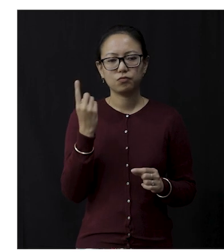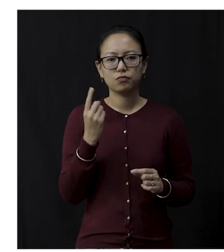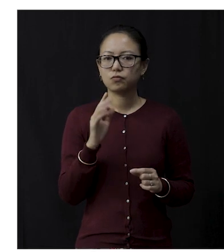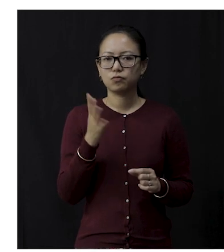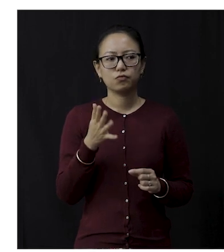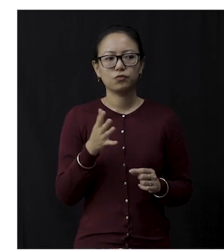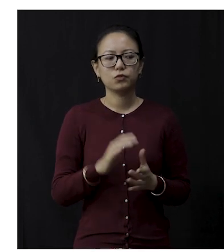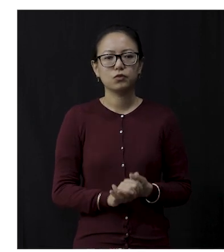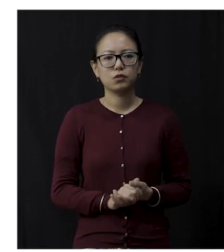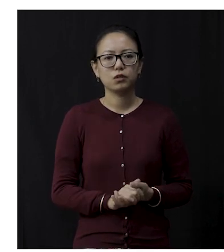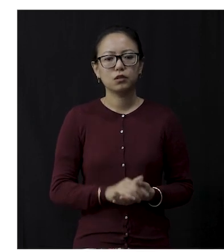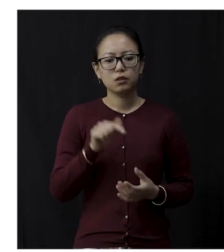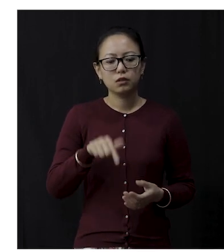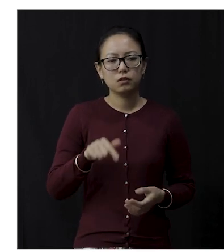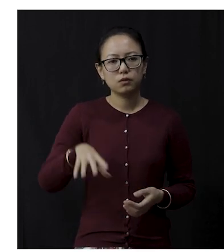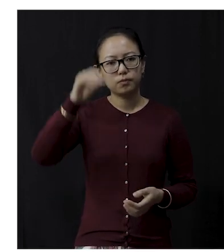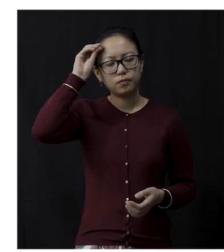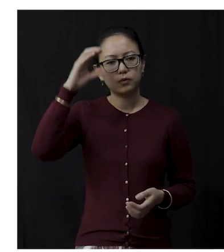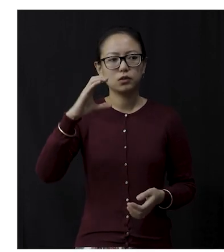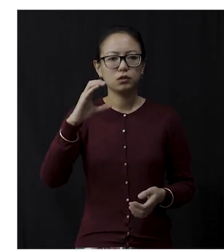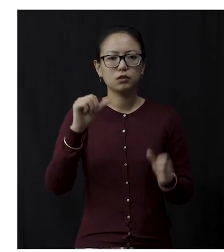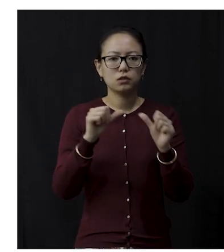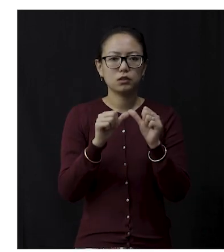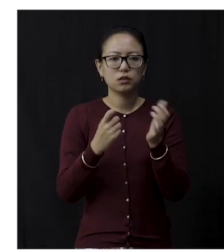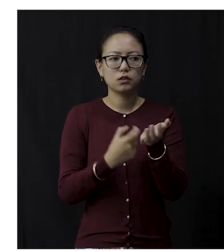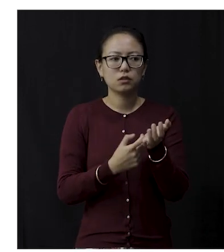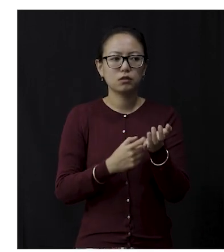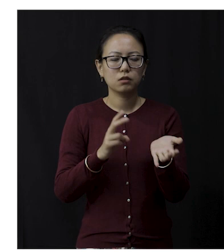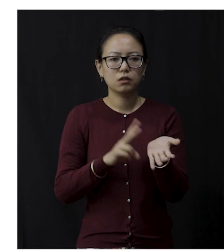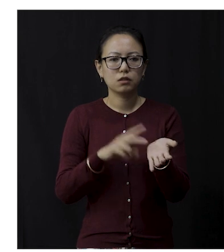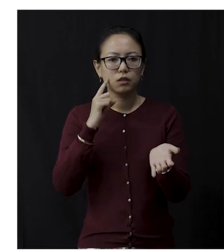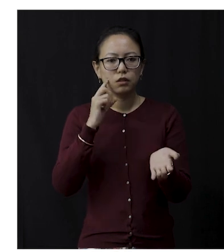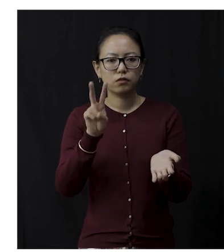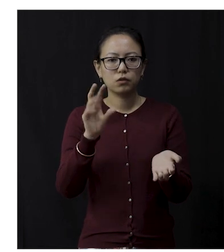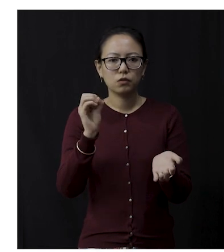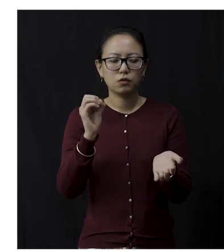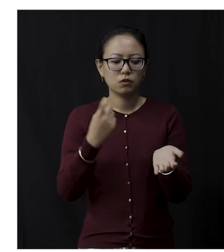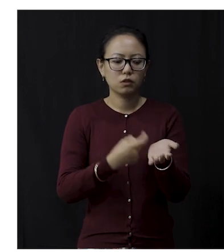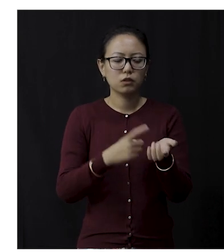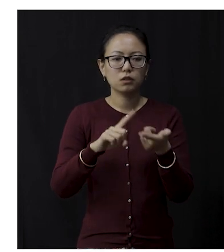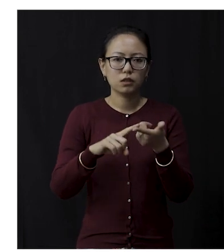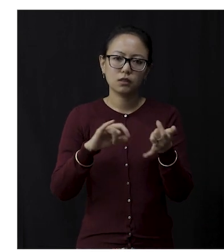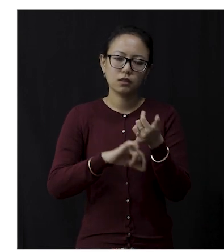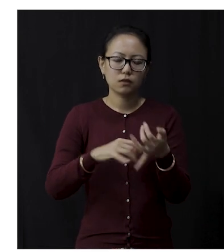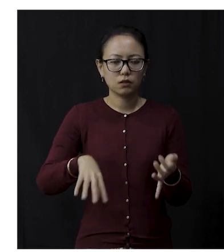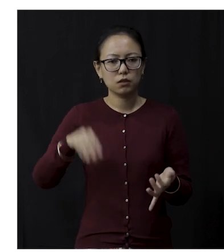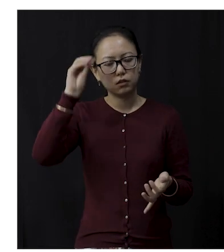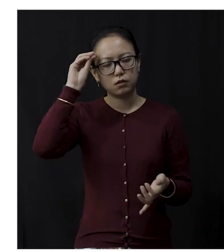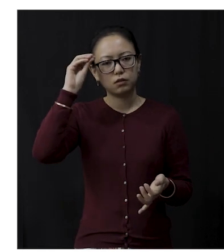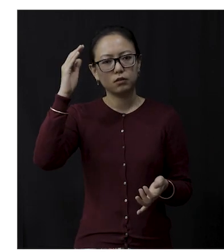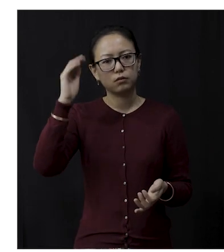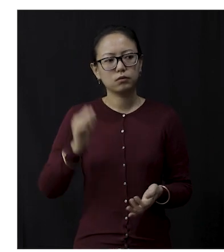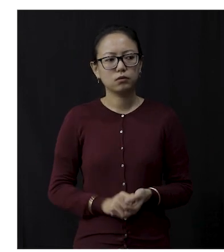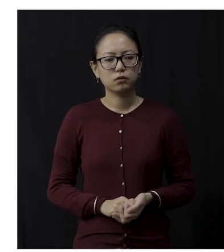carnivores. Okay, carnivores. So here, see, the first word, car, it refers